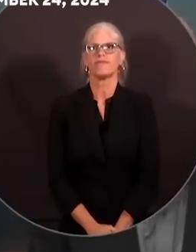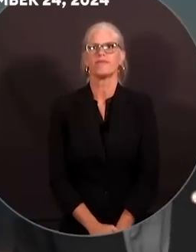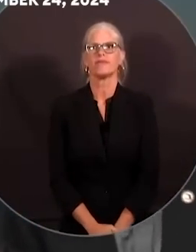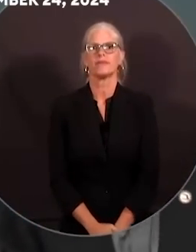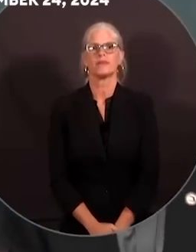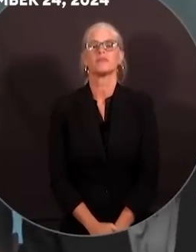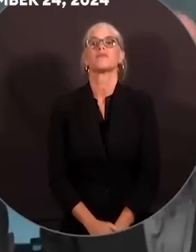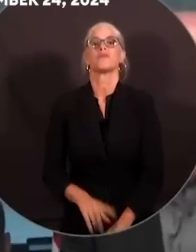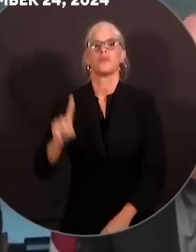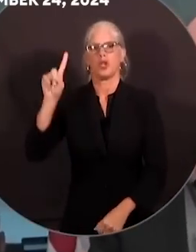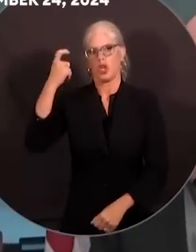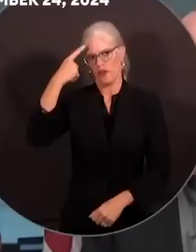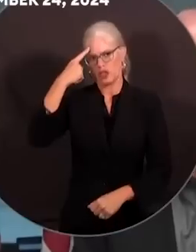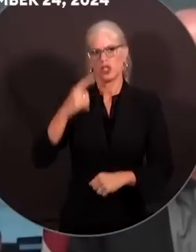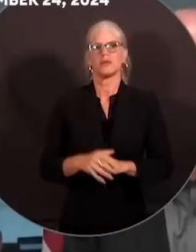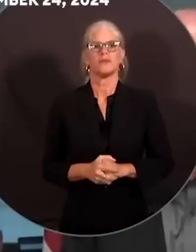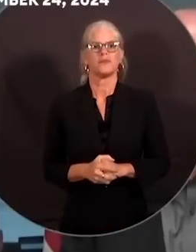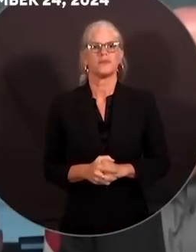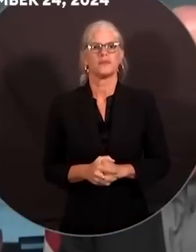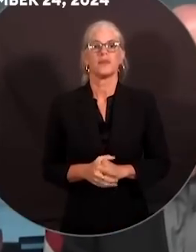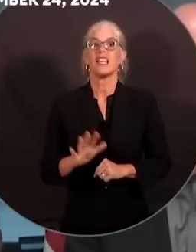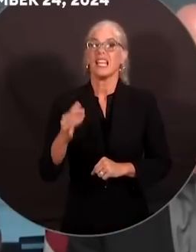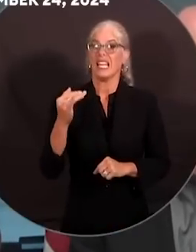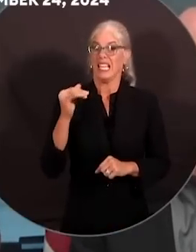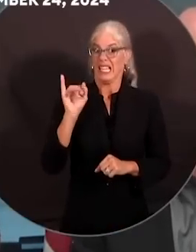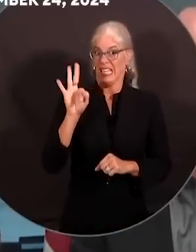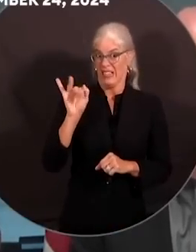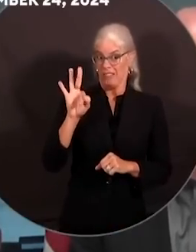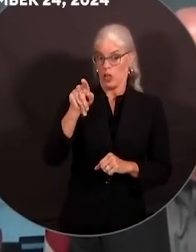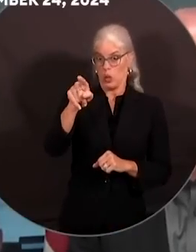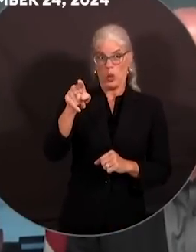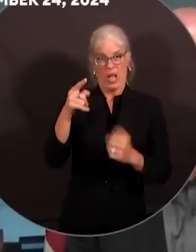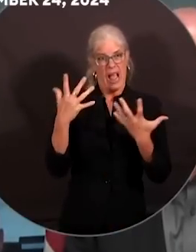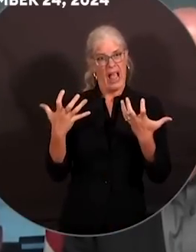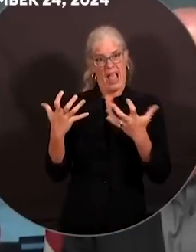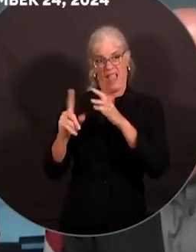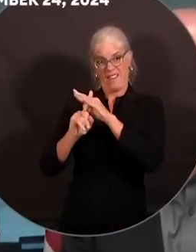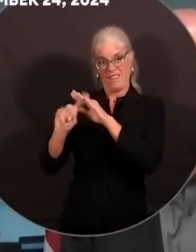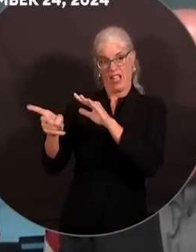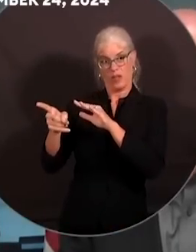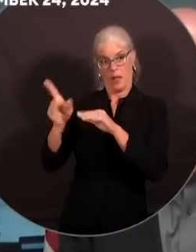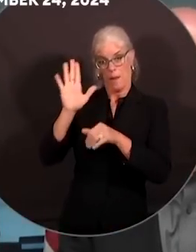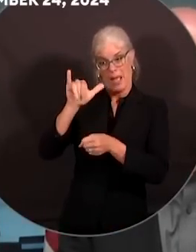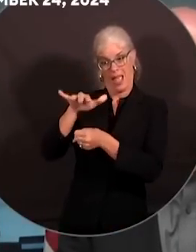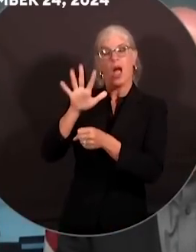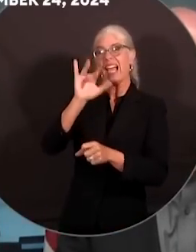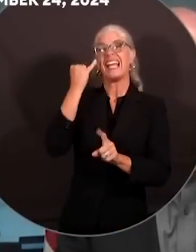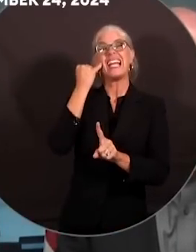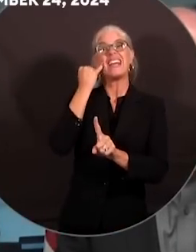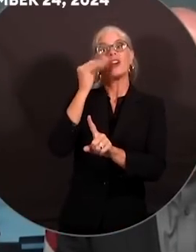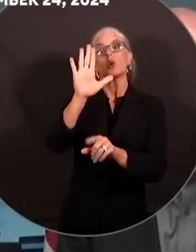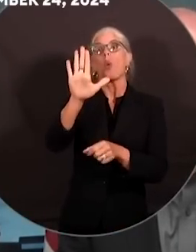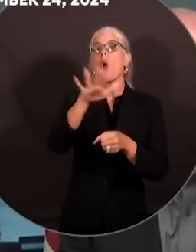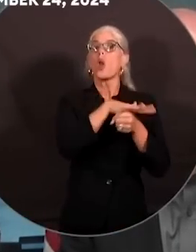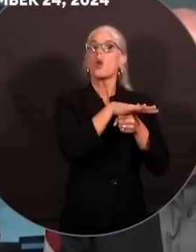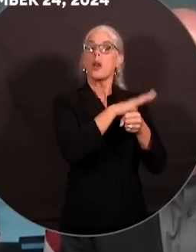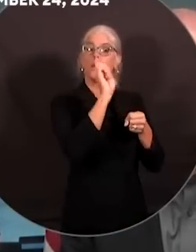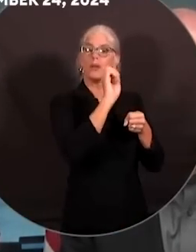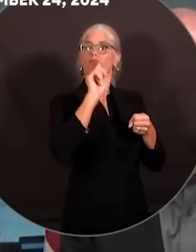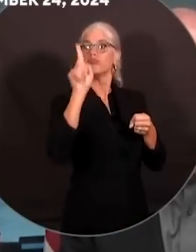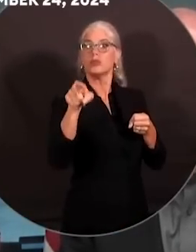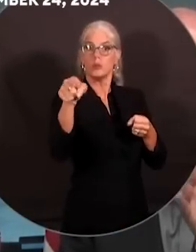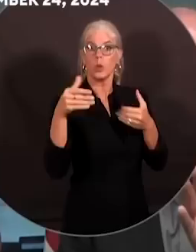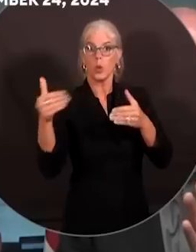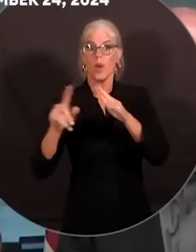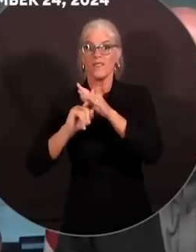you're asked to evacuate by local emergency management or county officials, you don't need to get